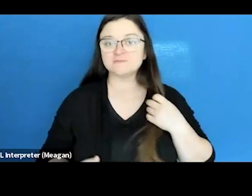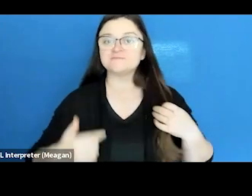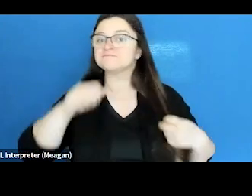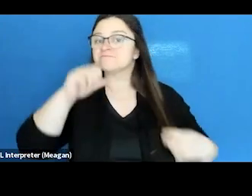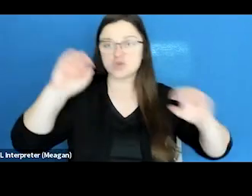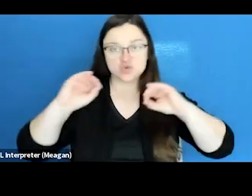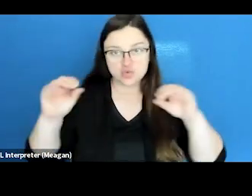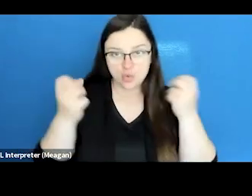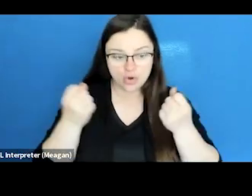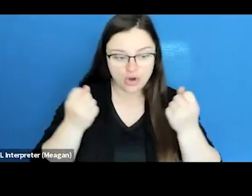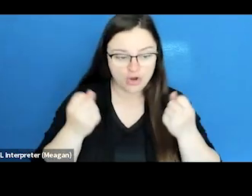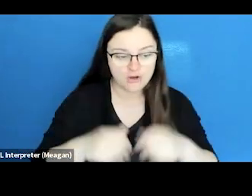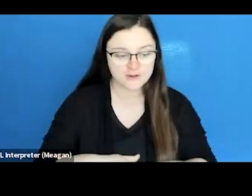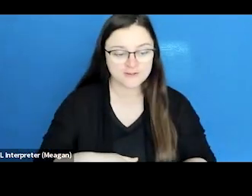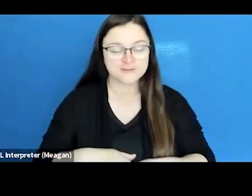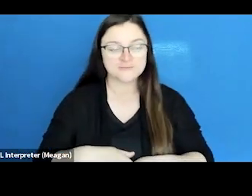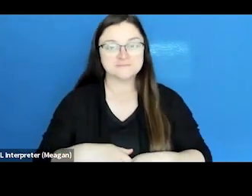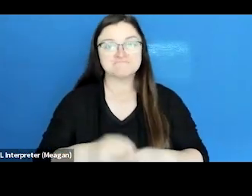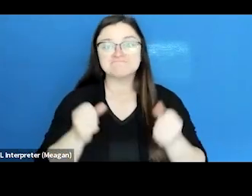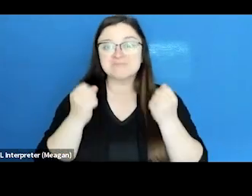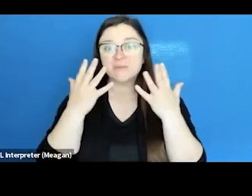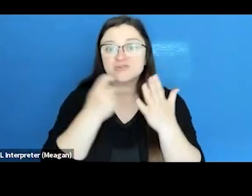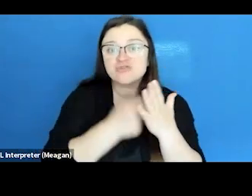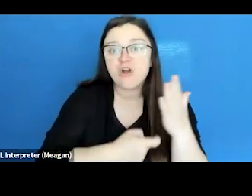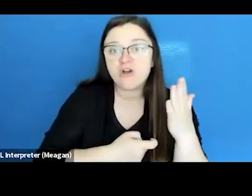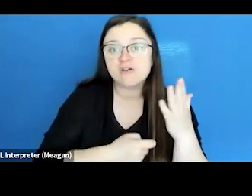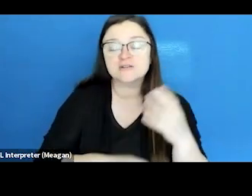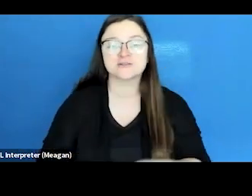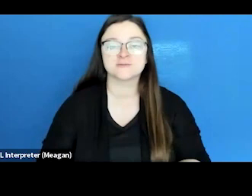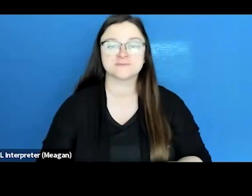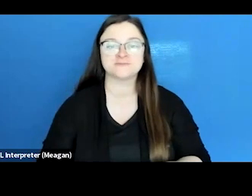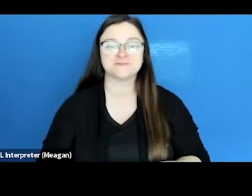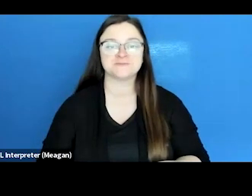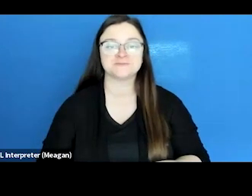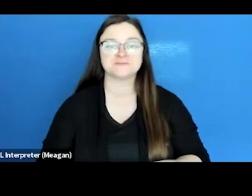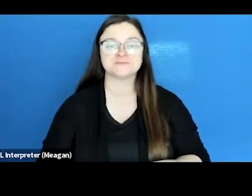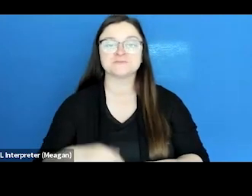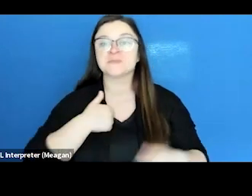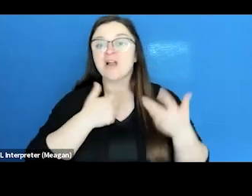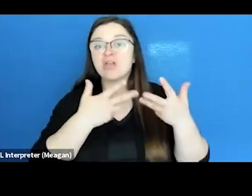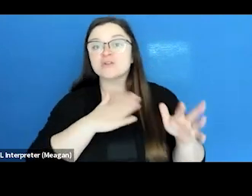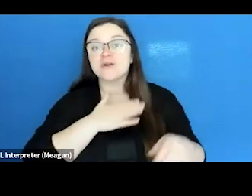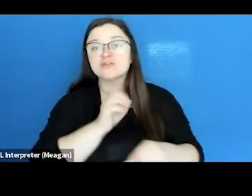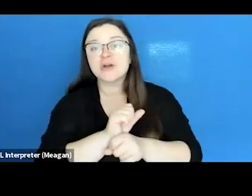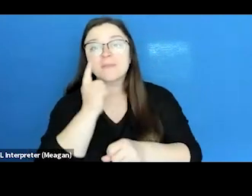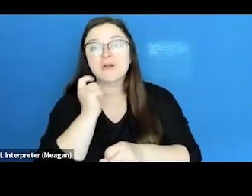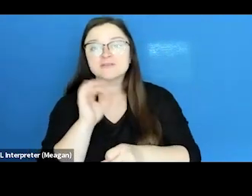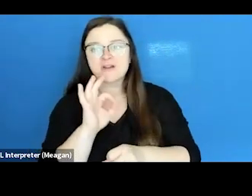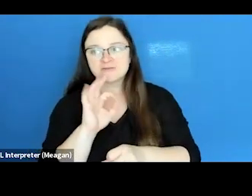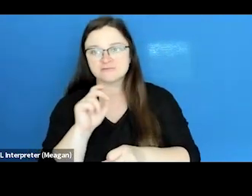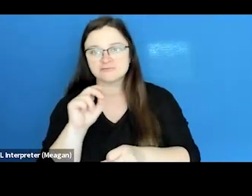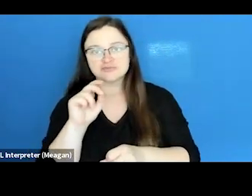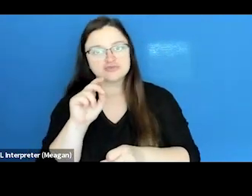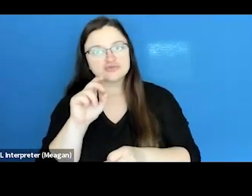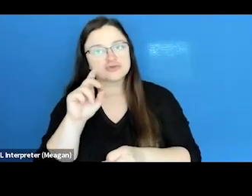car. How much is this going to cost me? I lost my job because of this. How am I going to get another